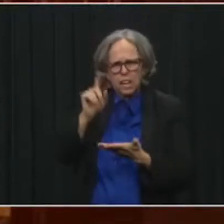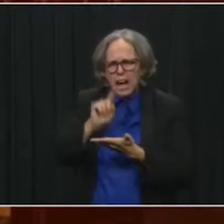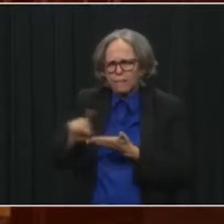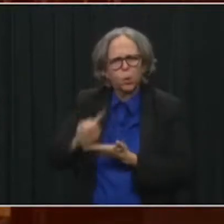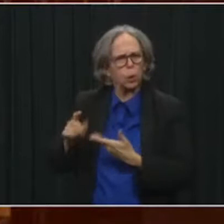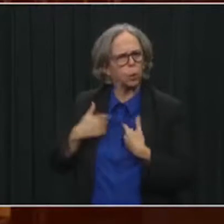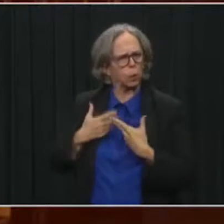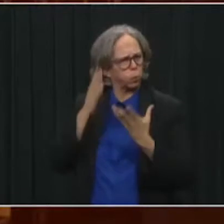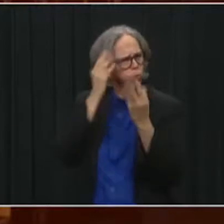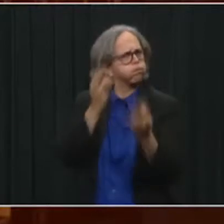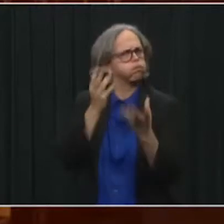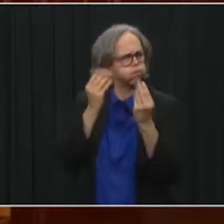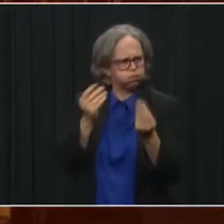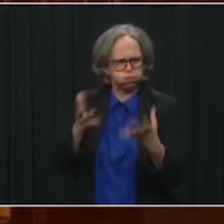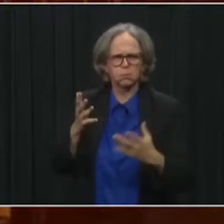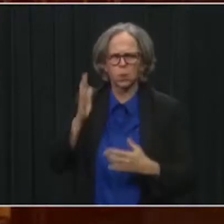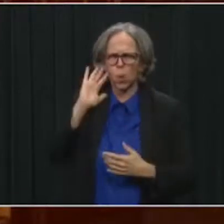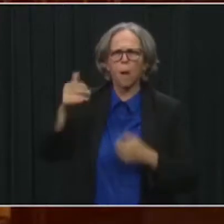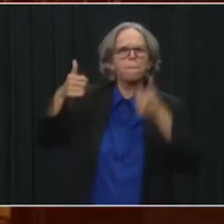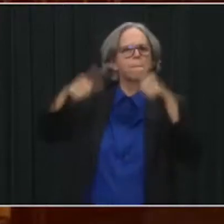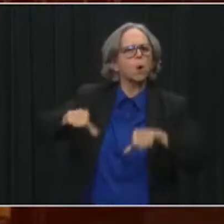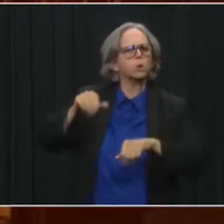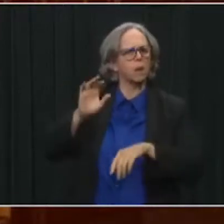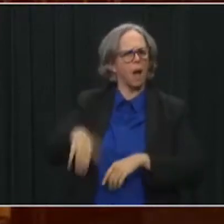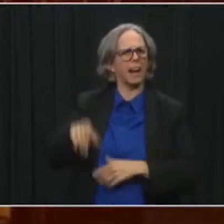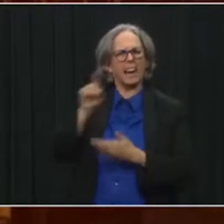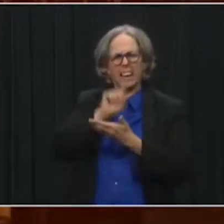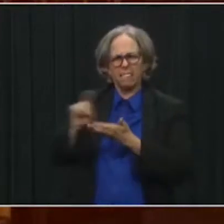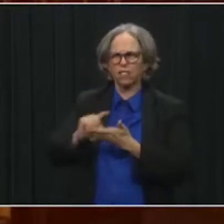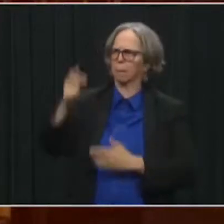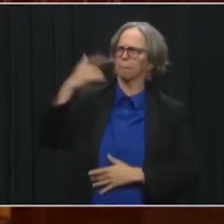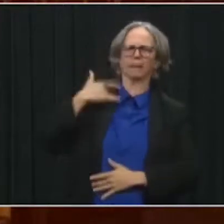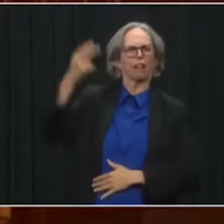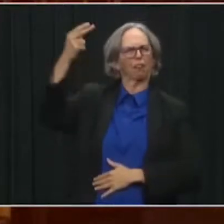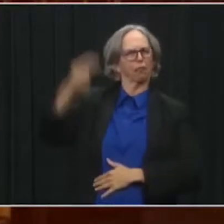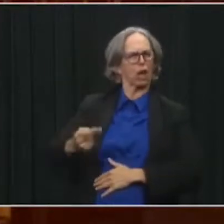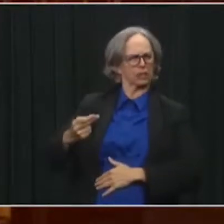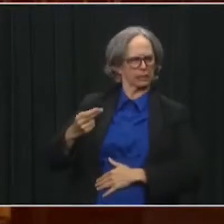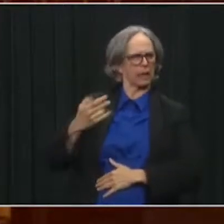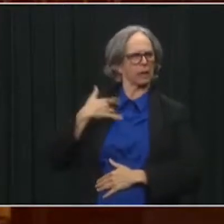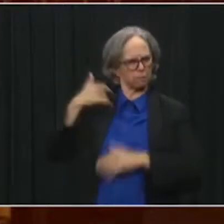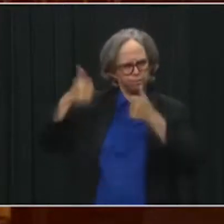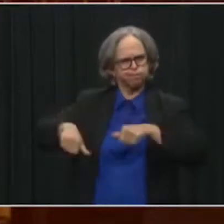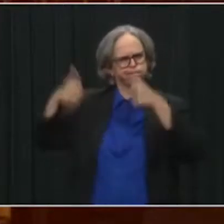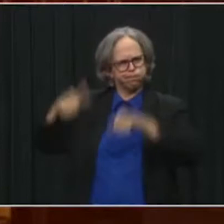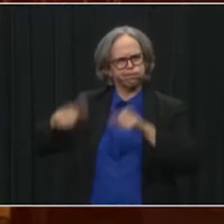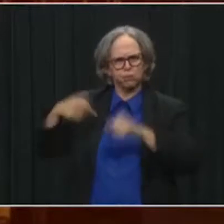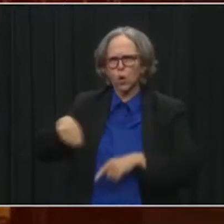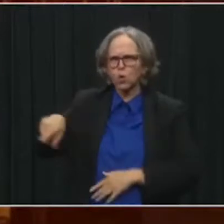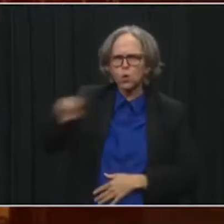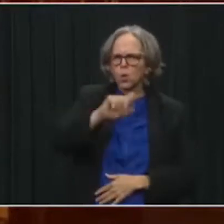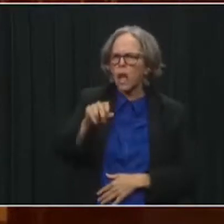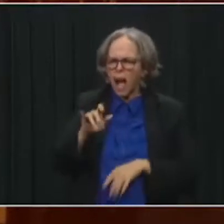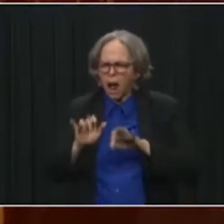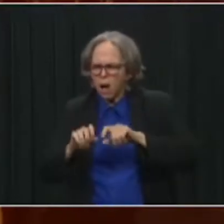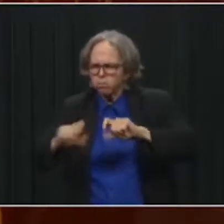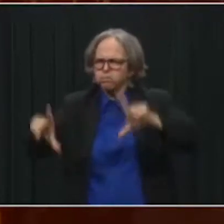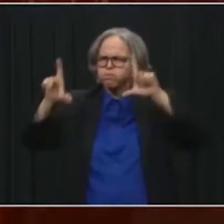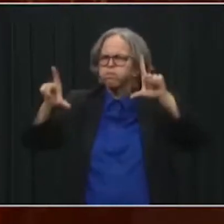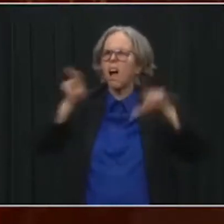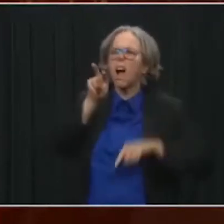posting this every Thursday. So everyone every week can go up online and kind of see where those numbers